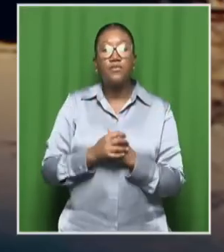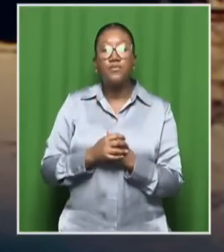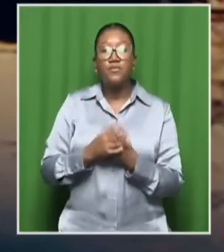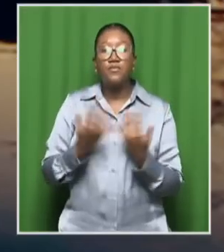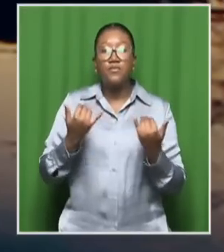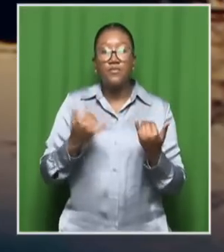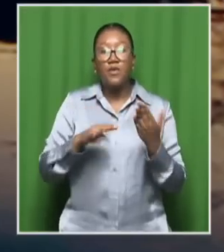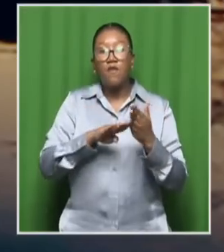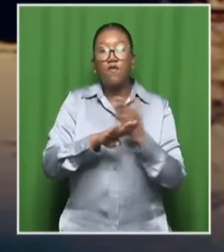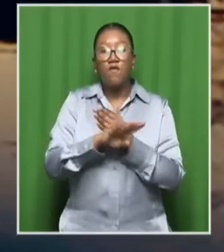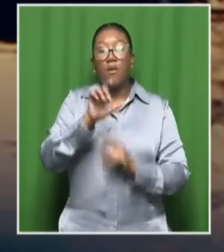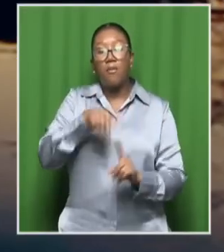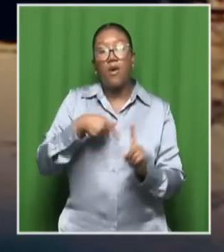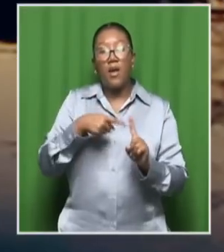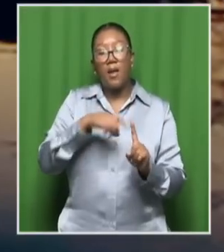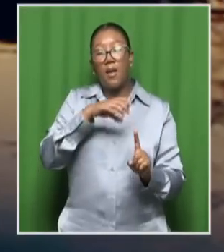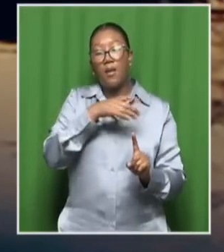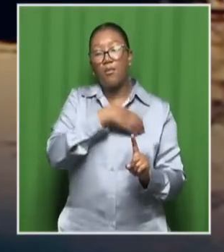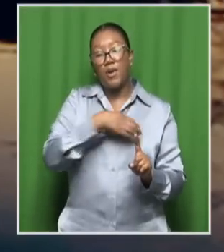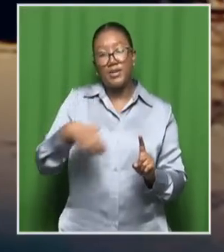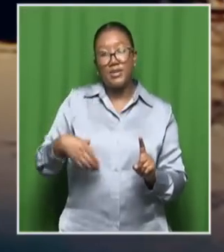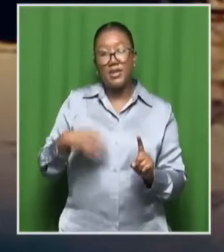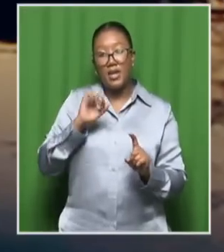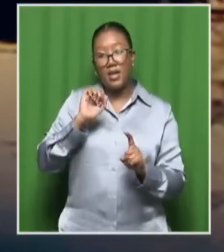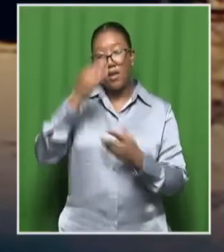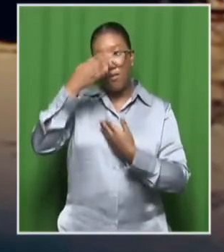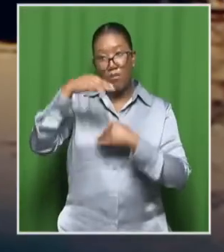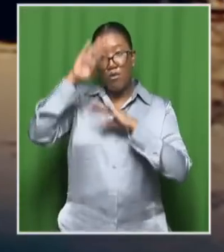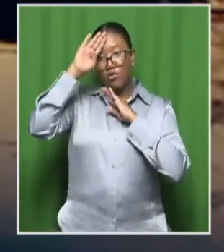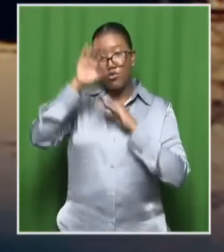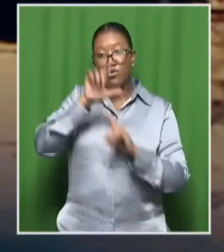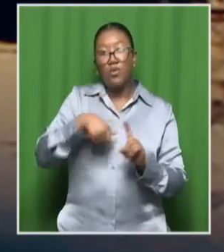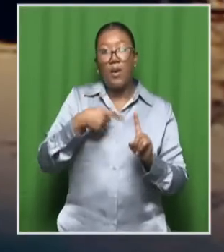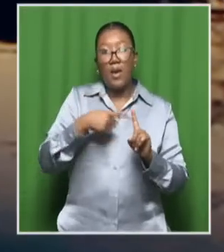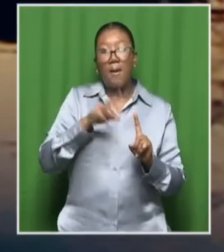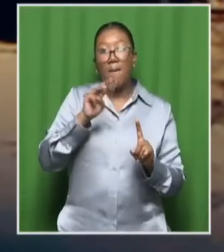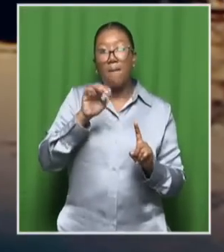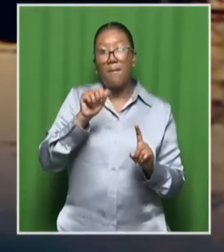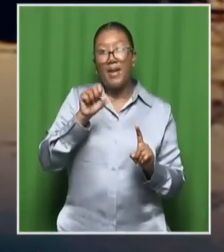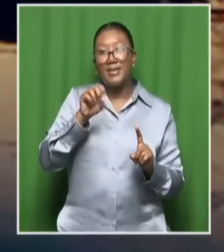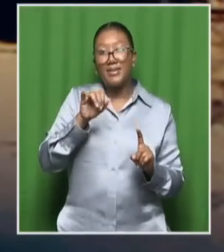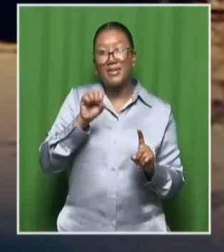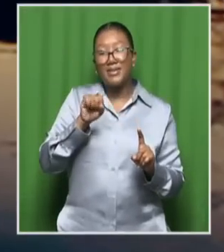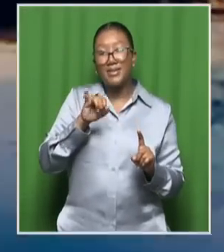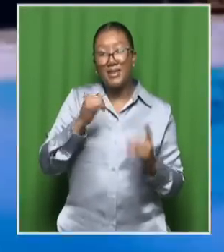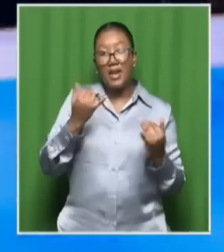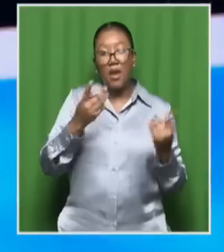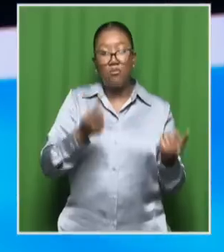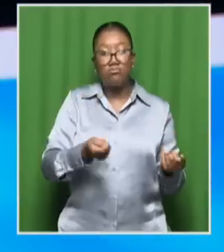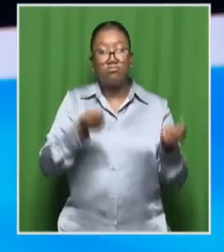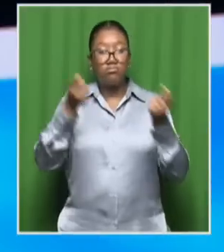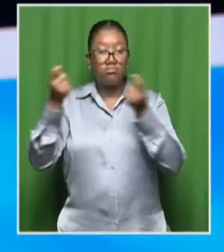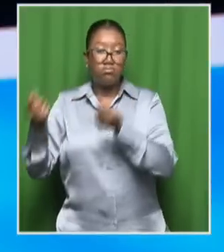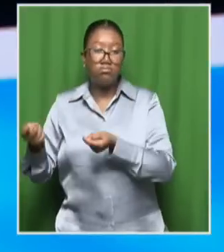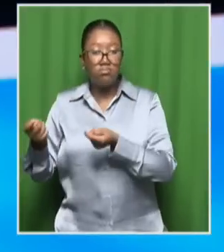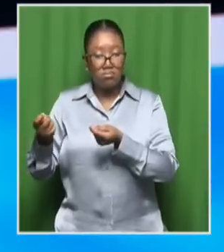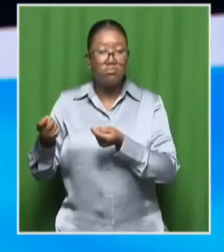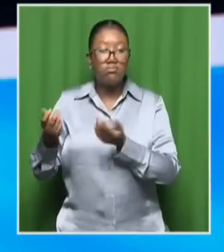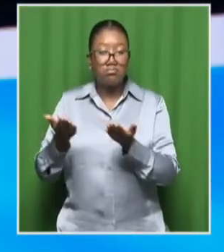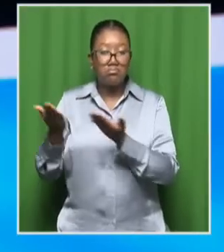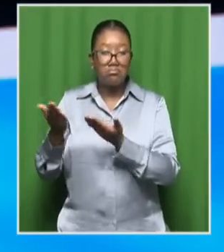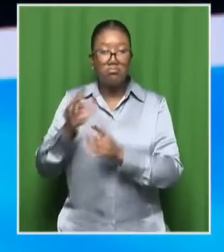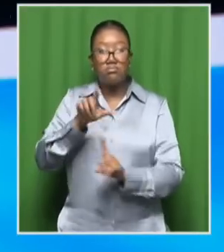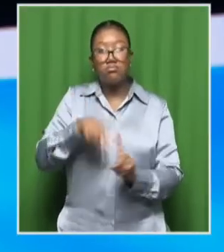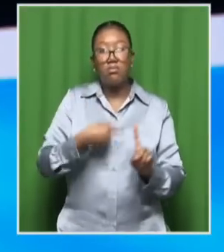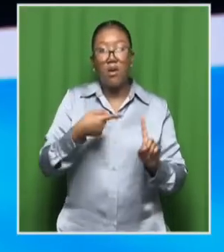Former President or Botswana President Mokgweetsi Masisi will officially hand over the reins to Duma